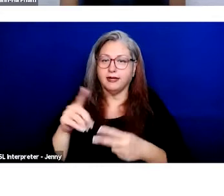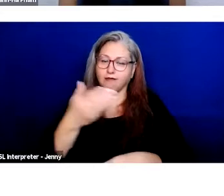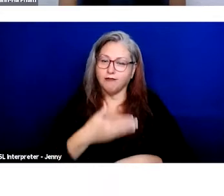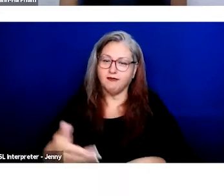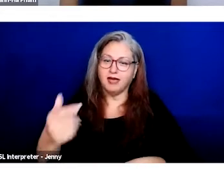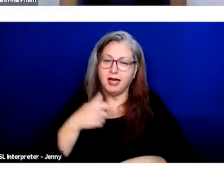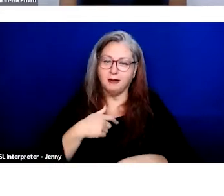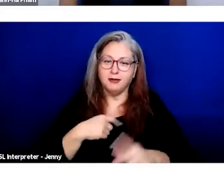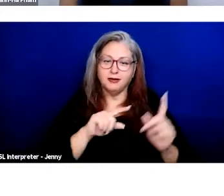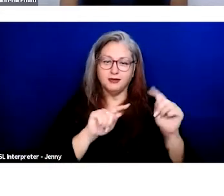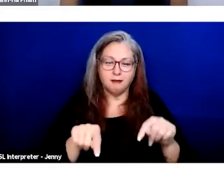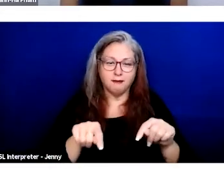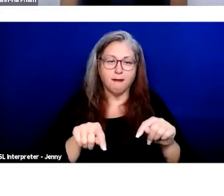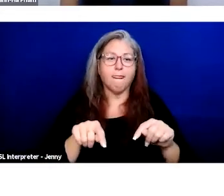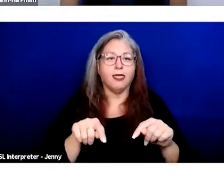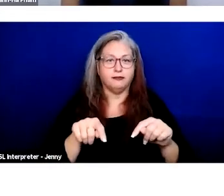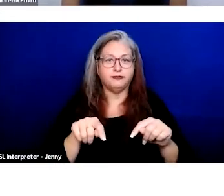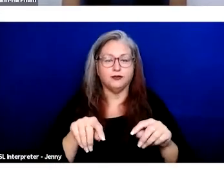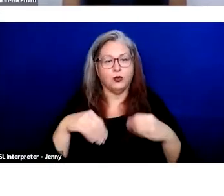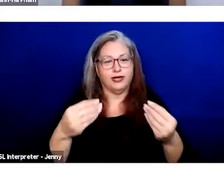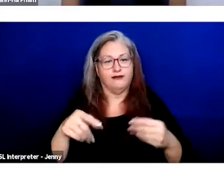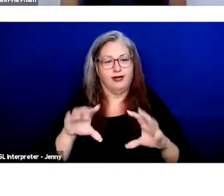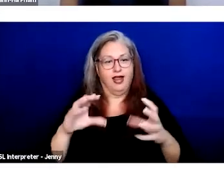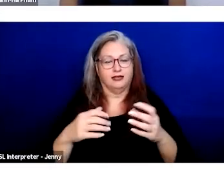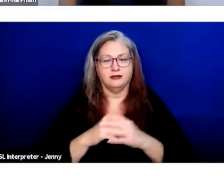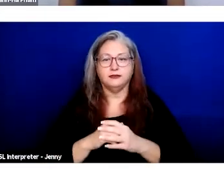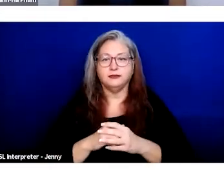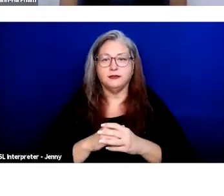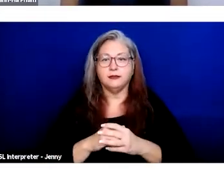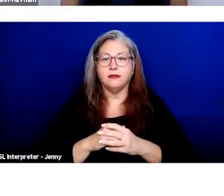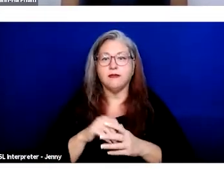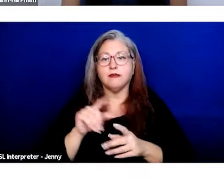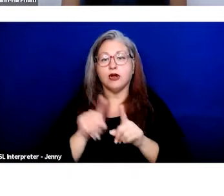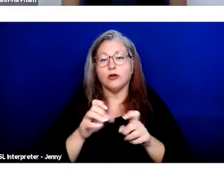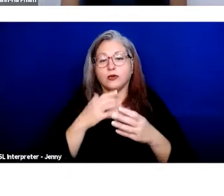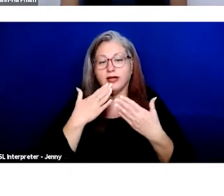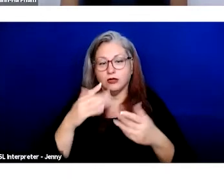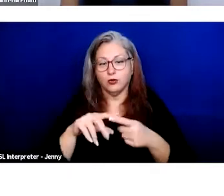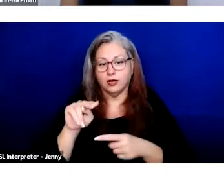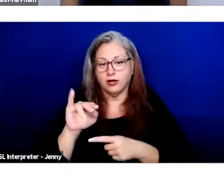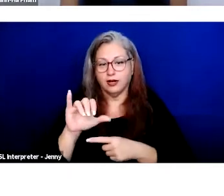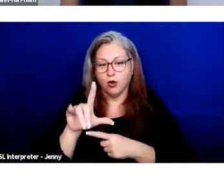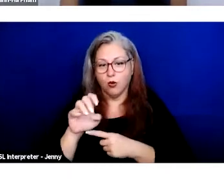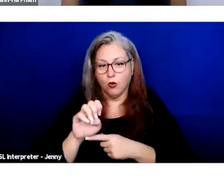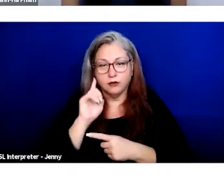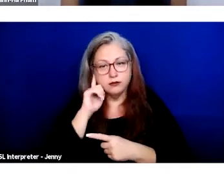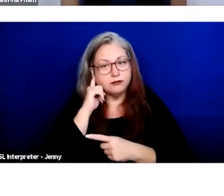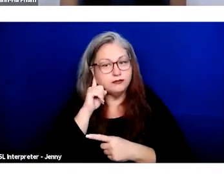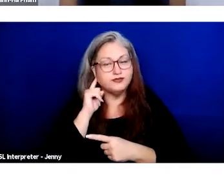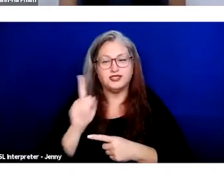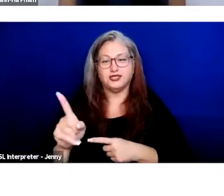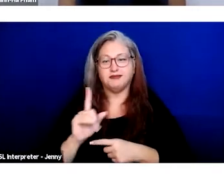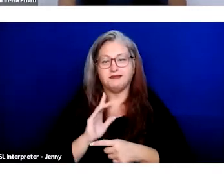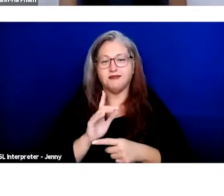invited me to give a class today. I also need to thank Nicole for organizing